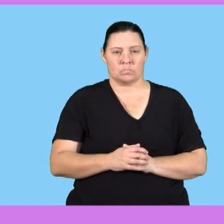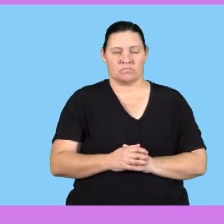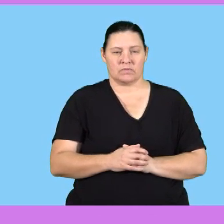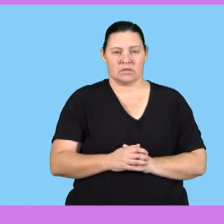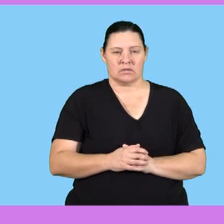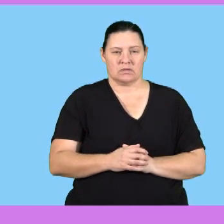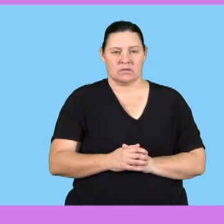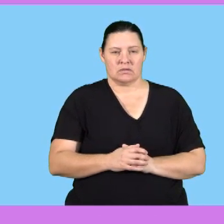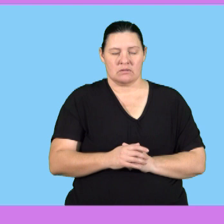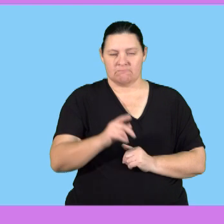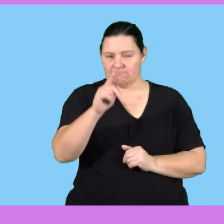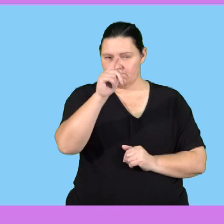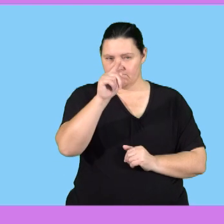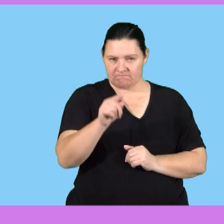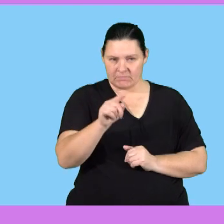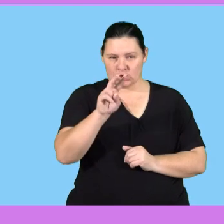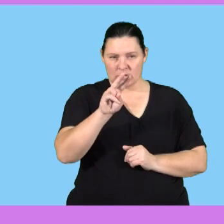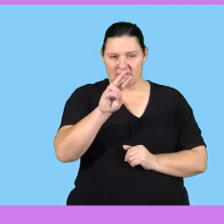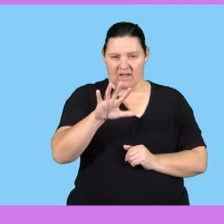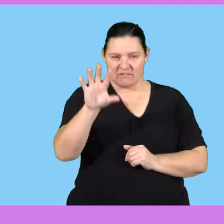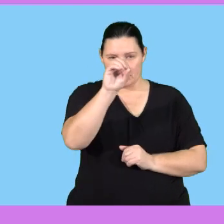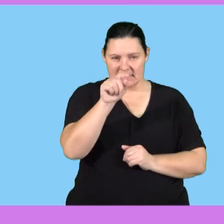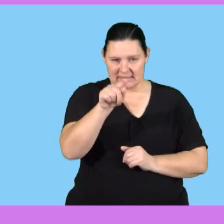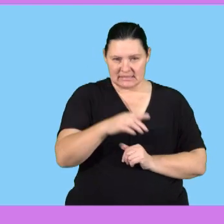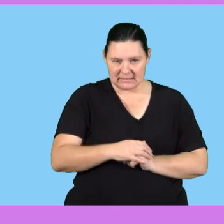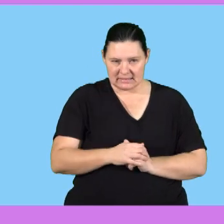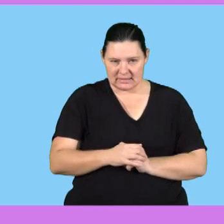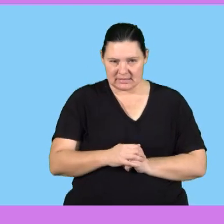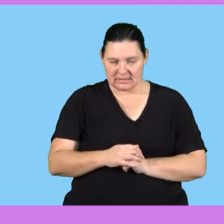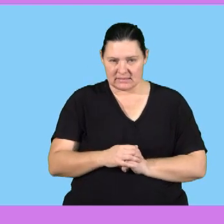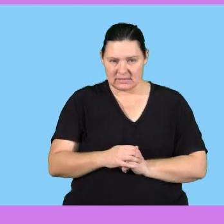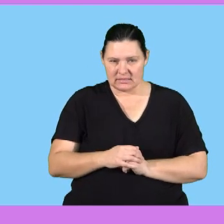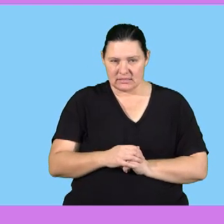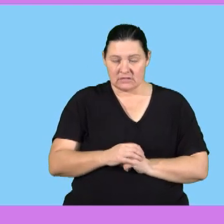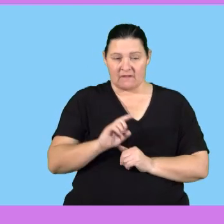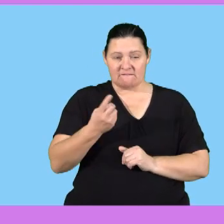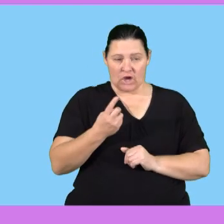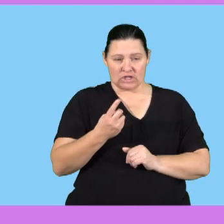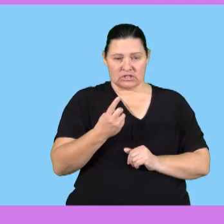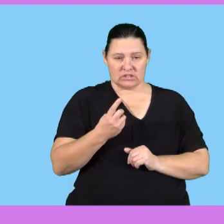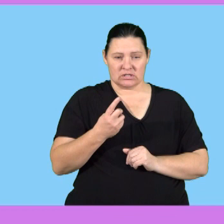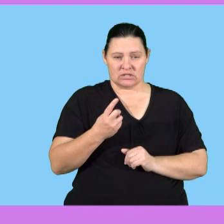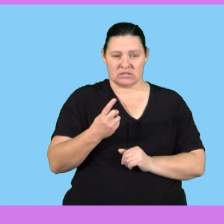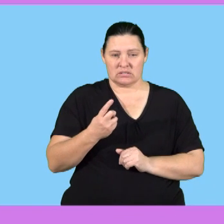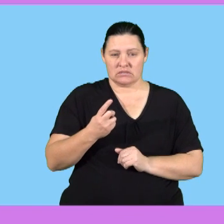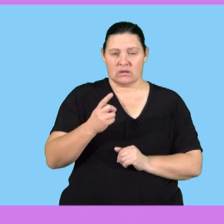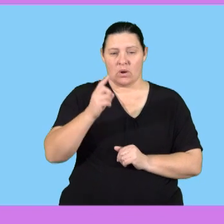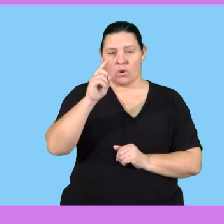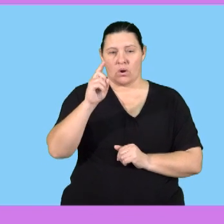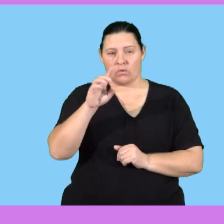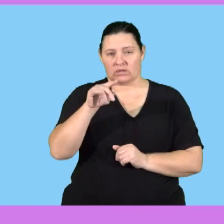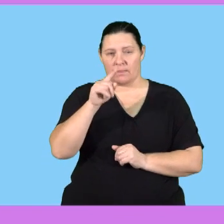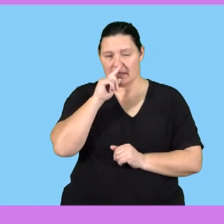down, okay? And I'll find the 25th percentile. Remember, that is the first quartile. Here is my